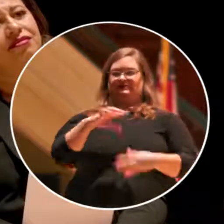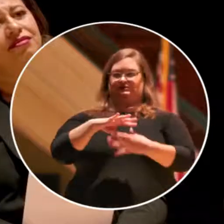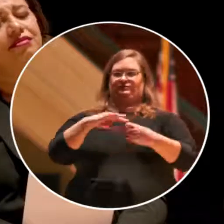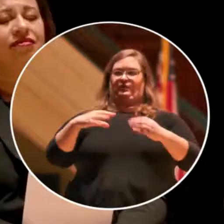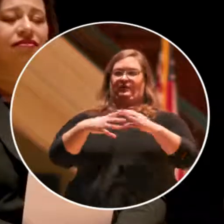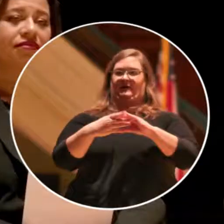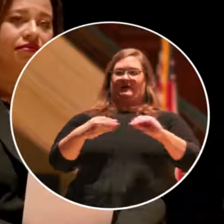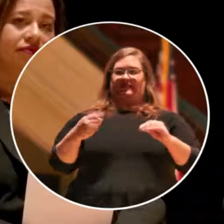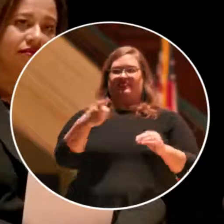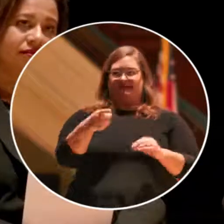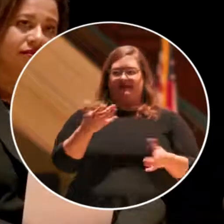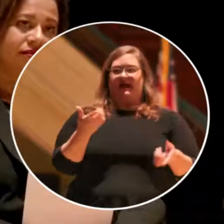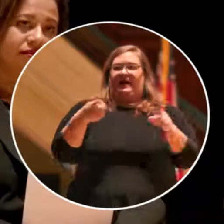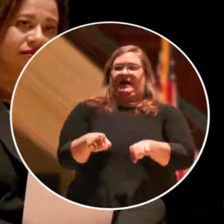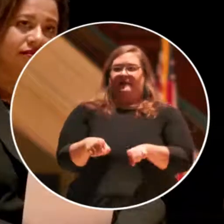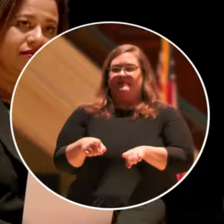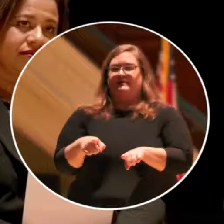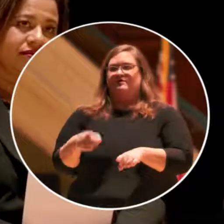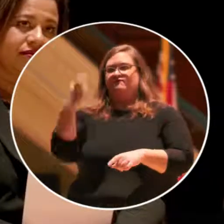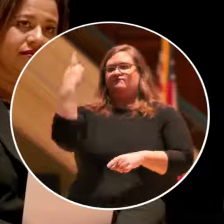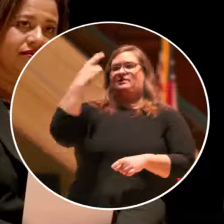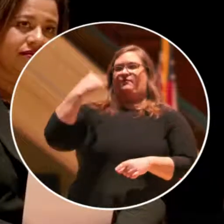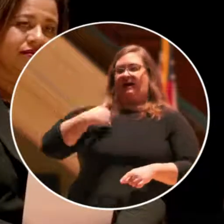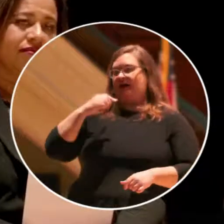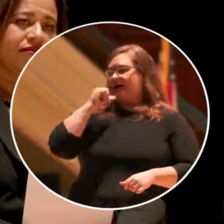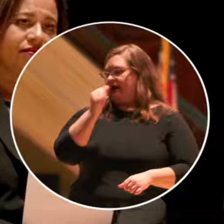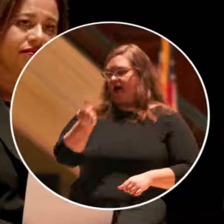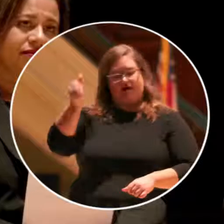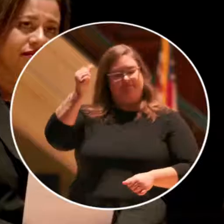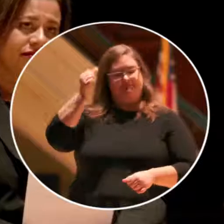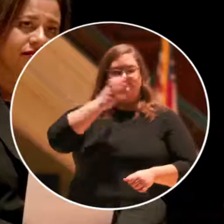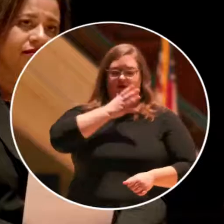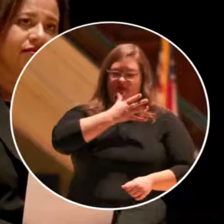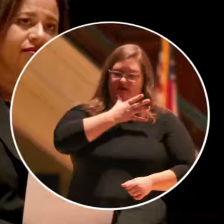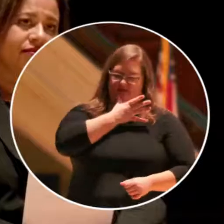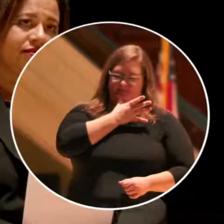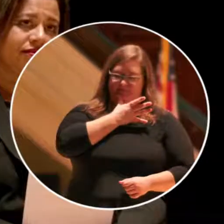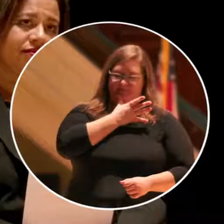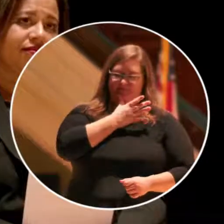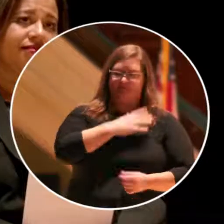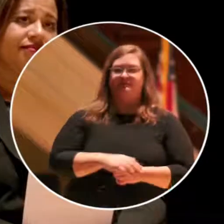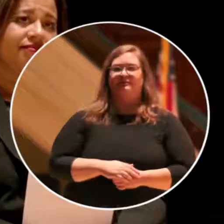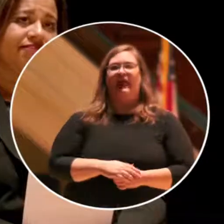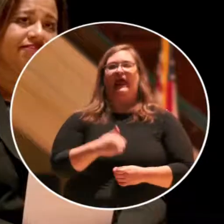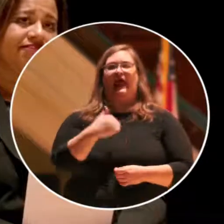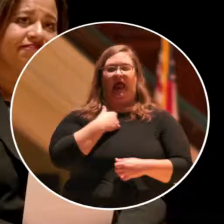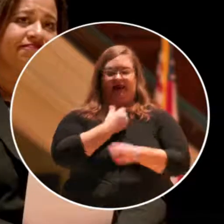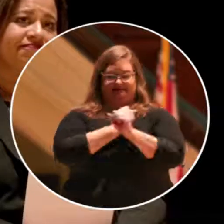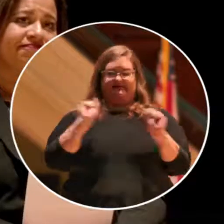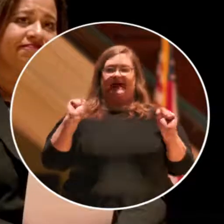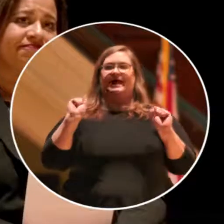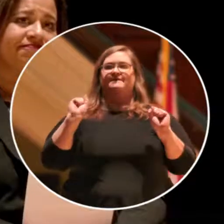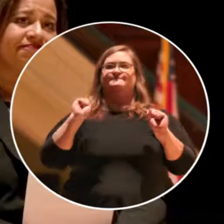I decided to reserve the spaces in my heart and soul to love other people's children.